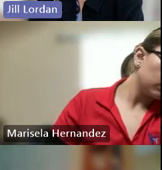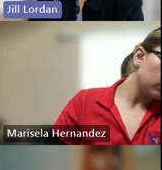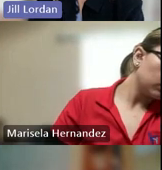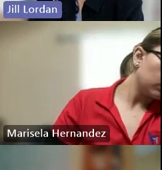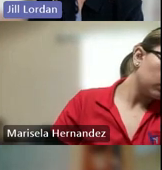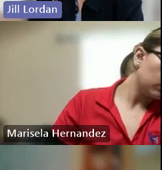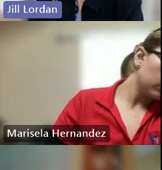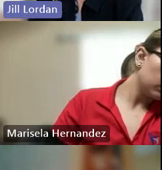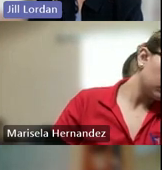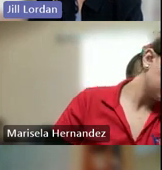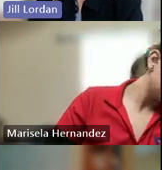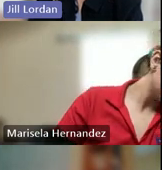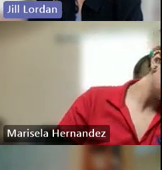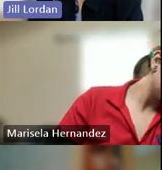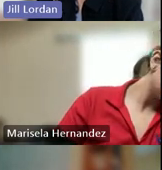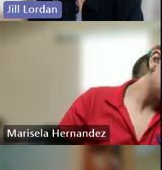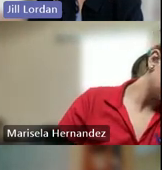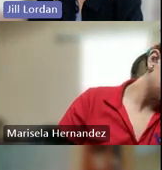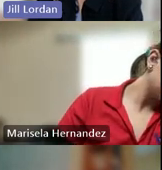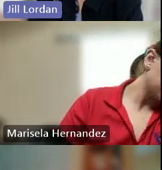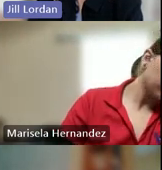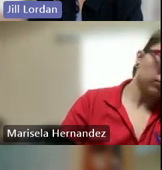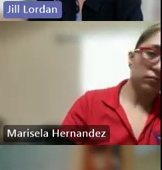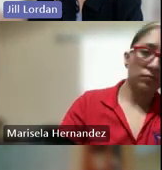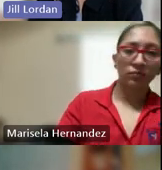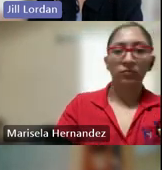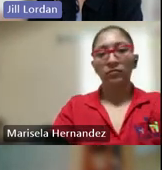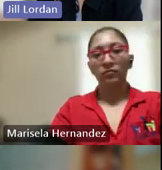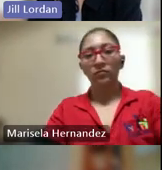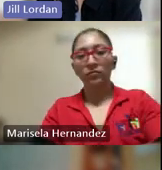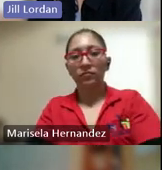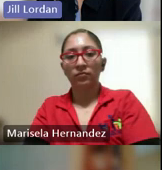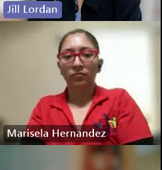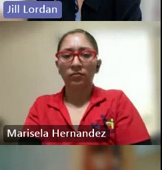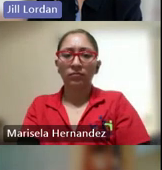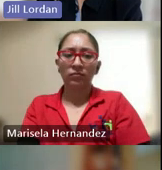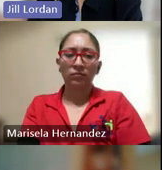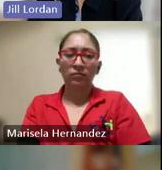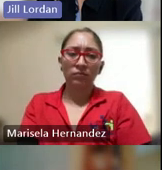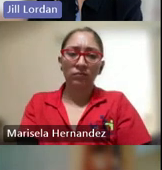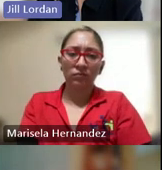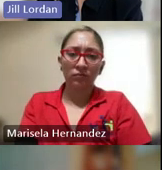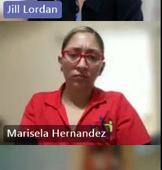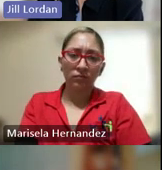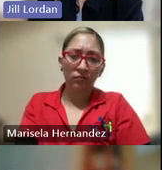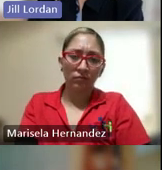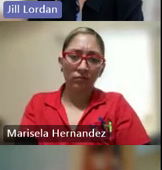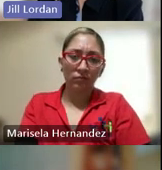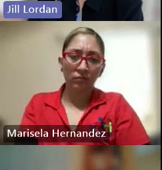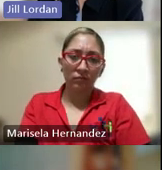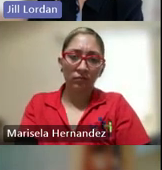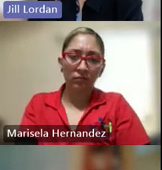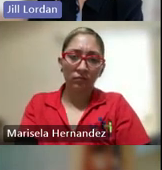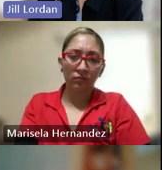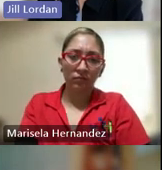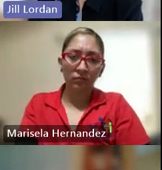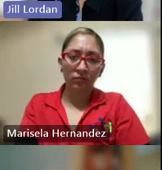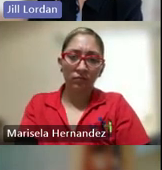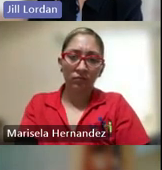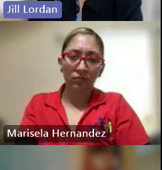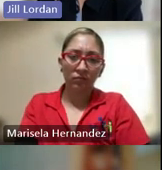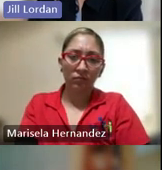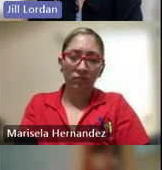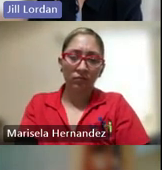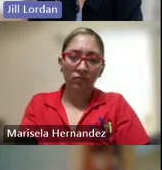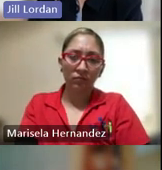to a little bit the administration about what they plan to do given the lower funding amount